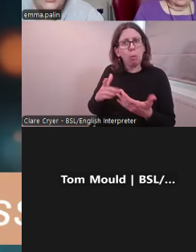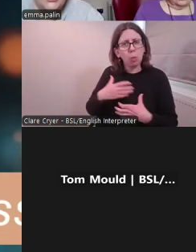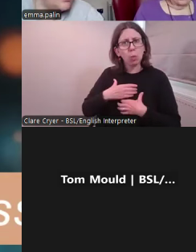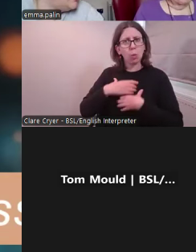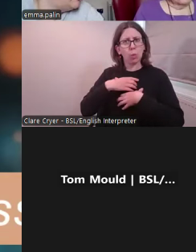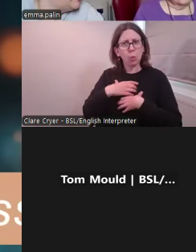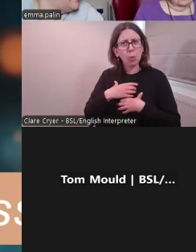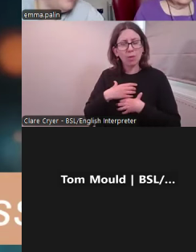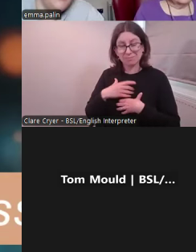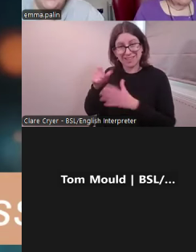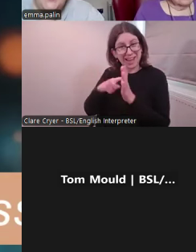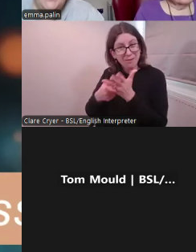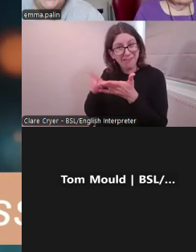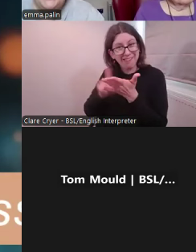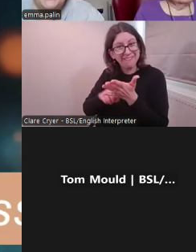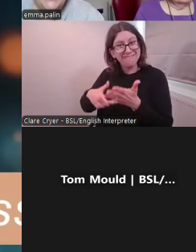what you can achieve.